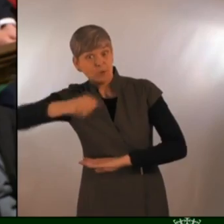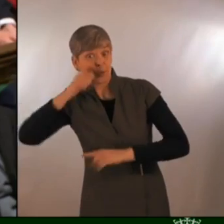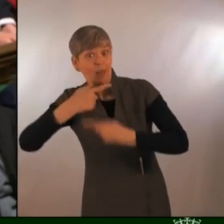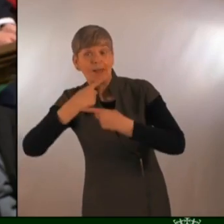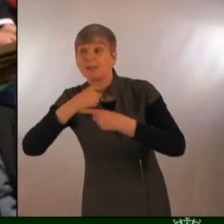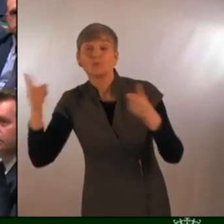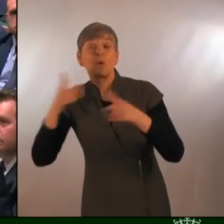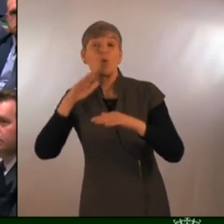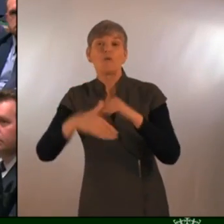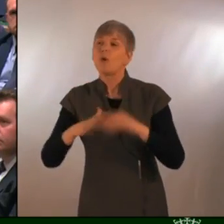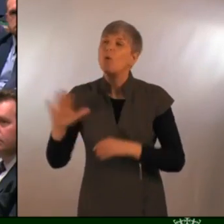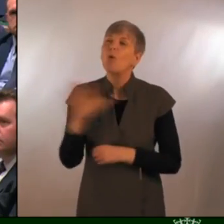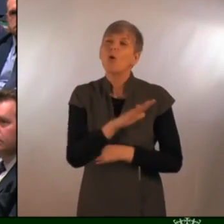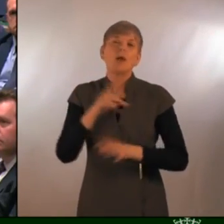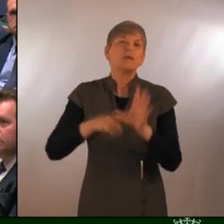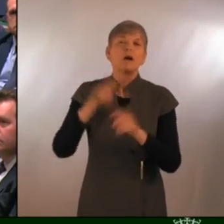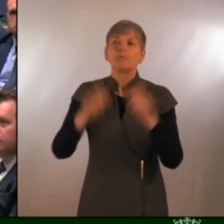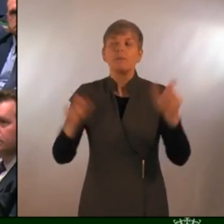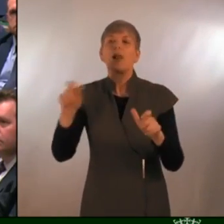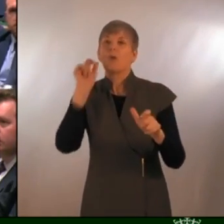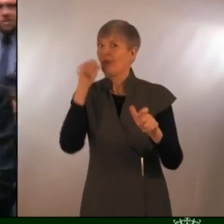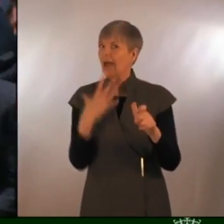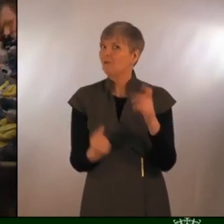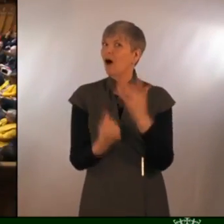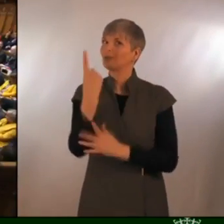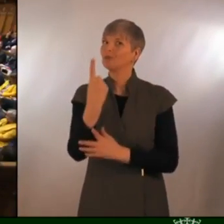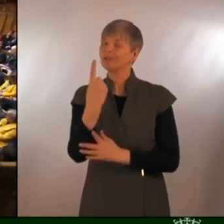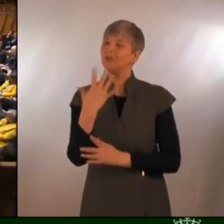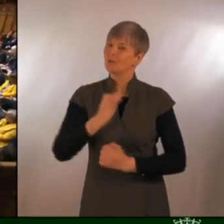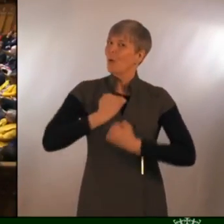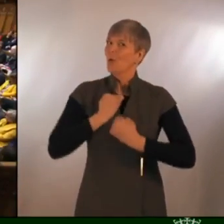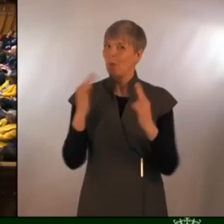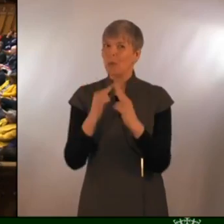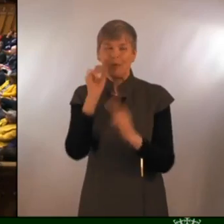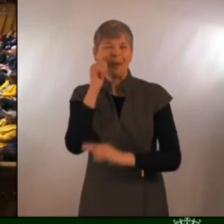everybody in this country, every young person in this country, the chance to own their own home. Alan Dorrand.